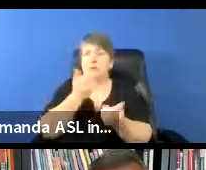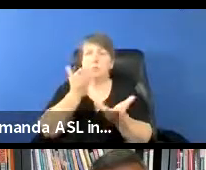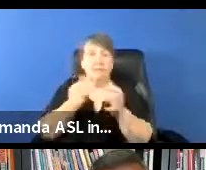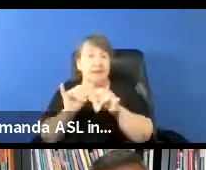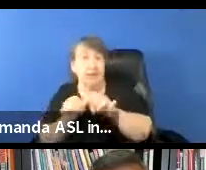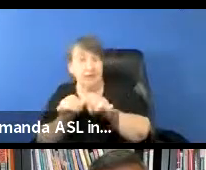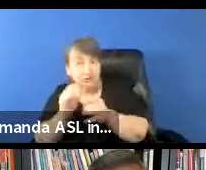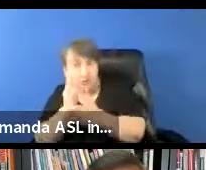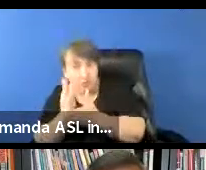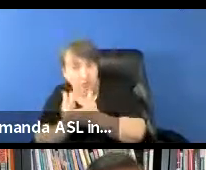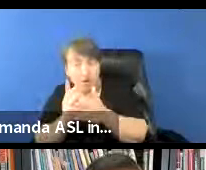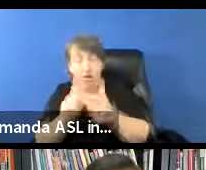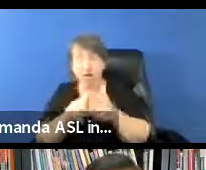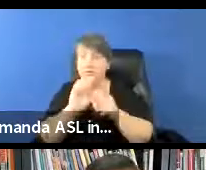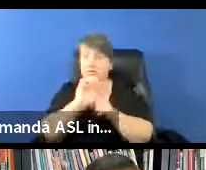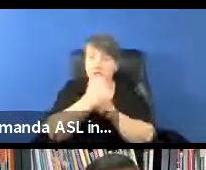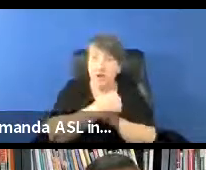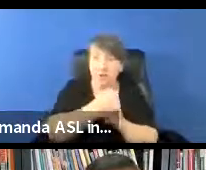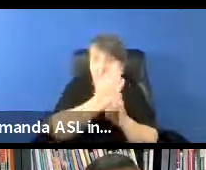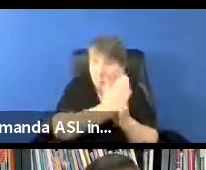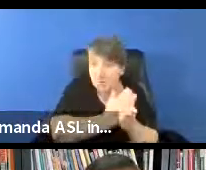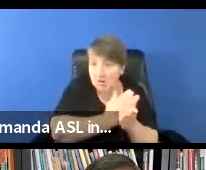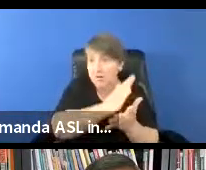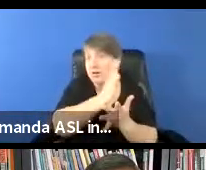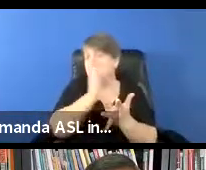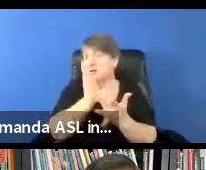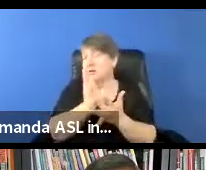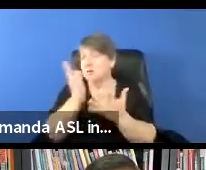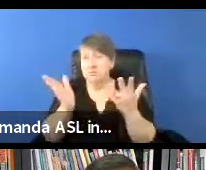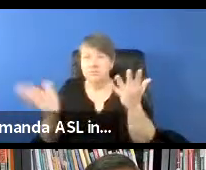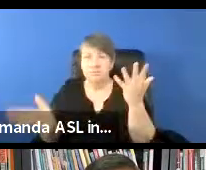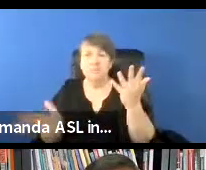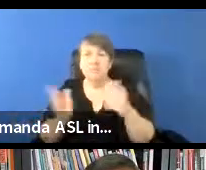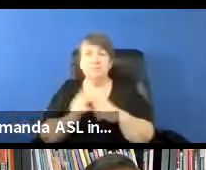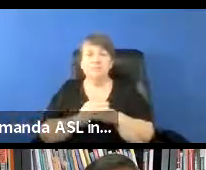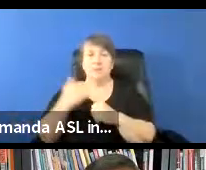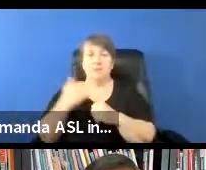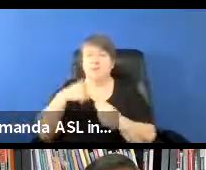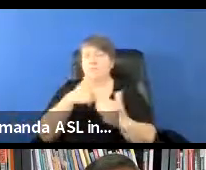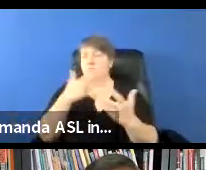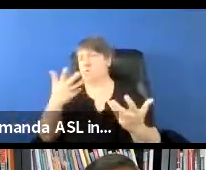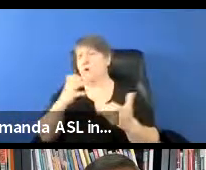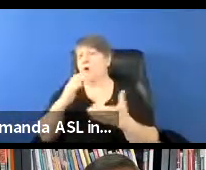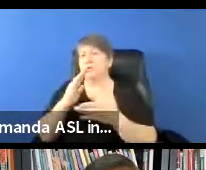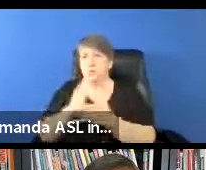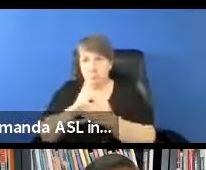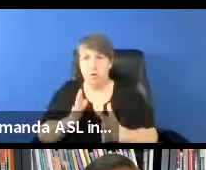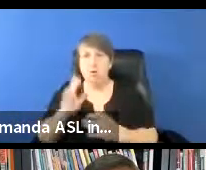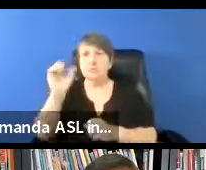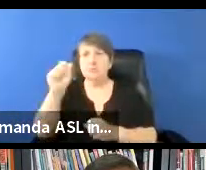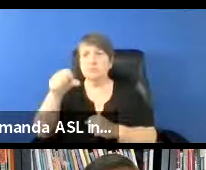engineering aspect, the environmental aspect. So we would love to partner with